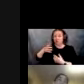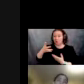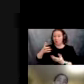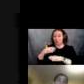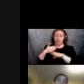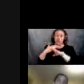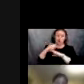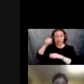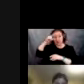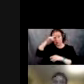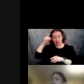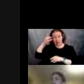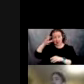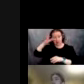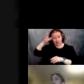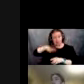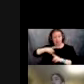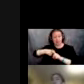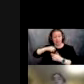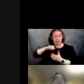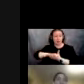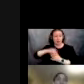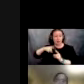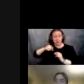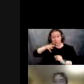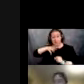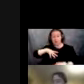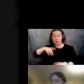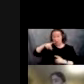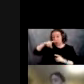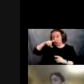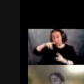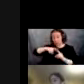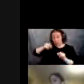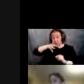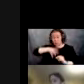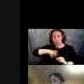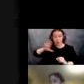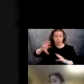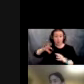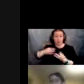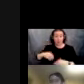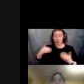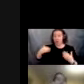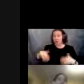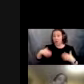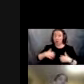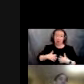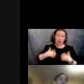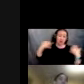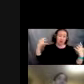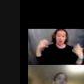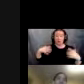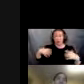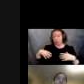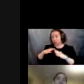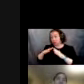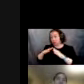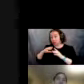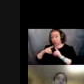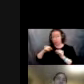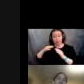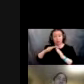marrying Japanese women. The Japanese women's families were up in arms. The Japanese community was up in arms. You know, they would go back